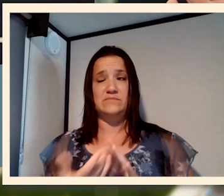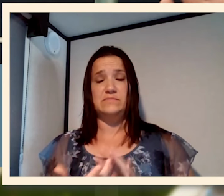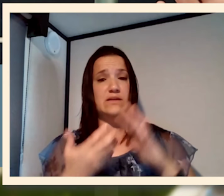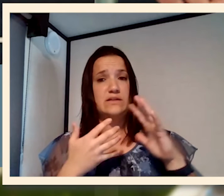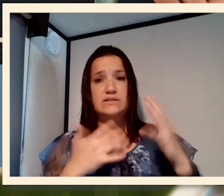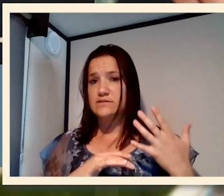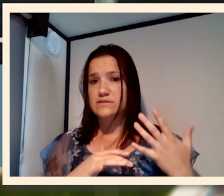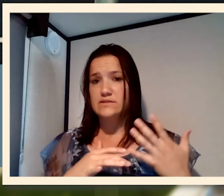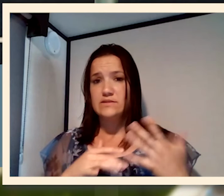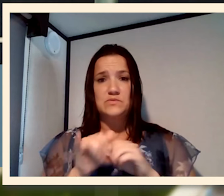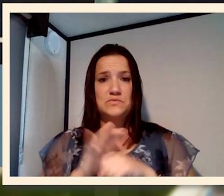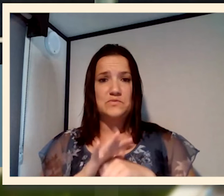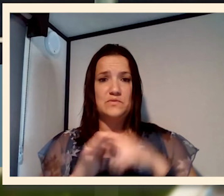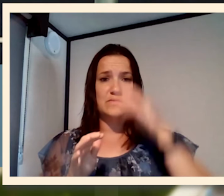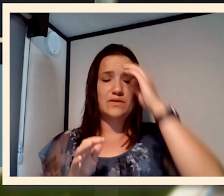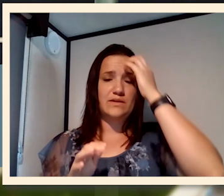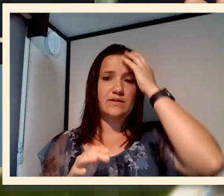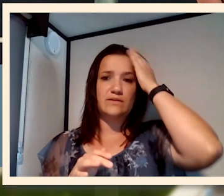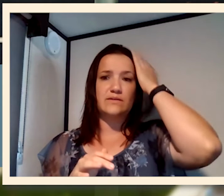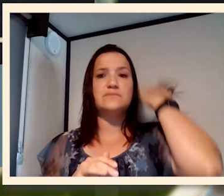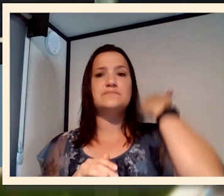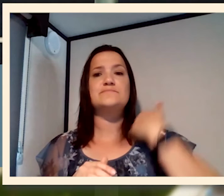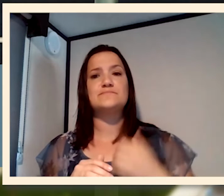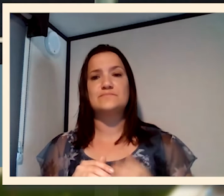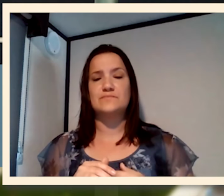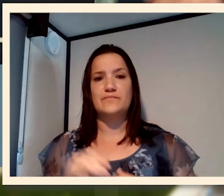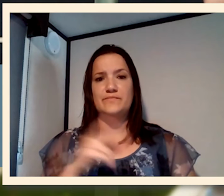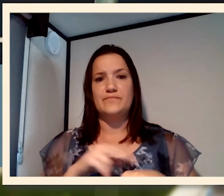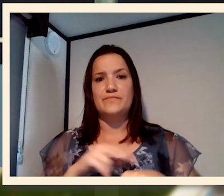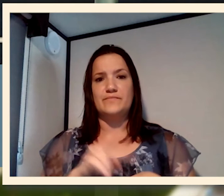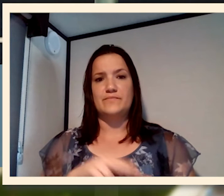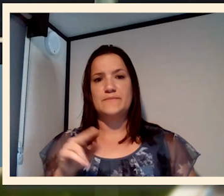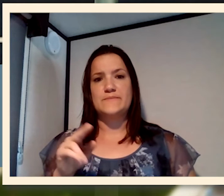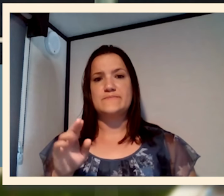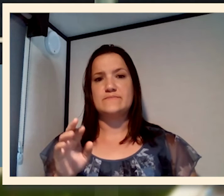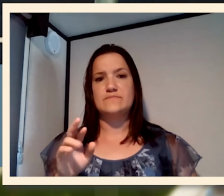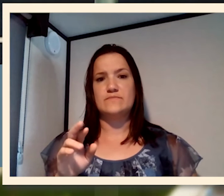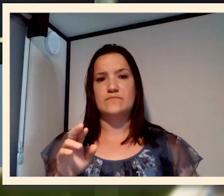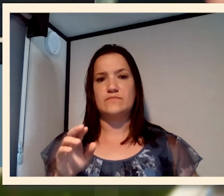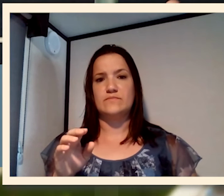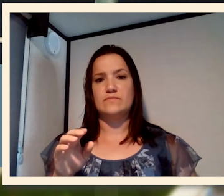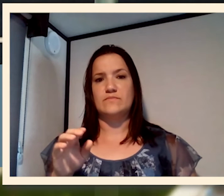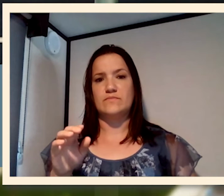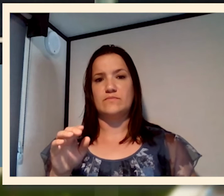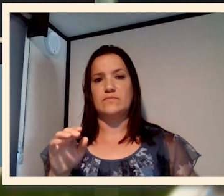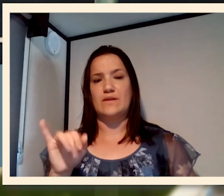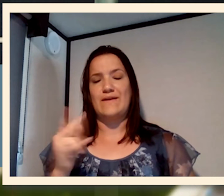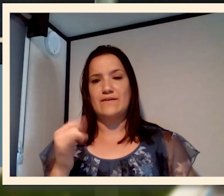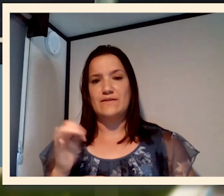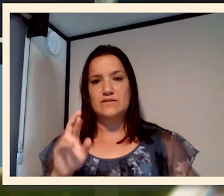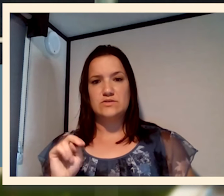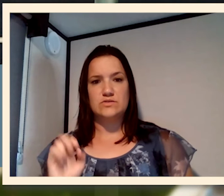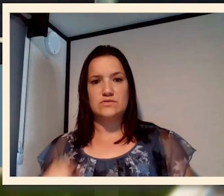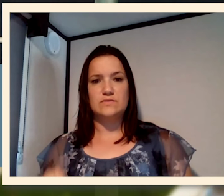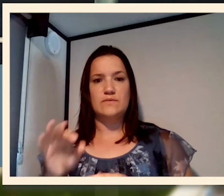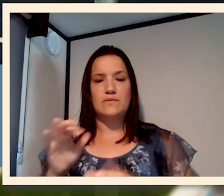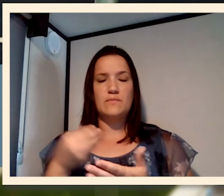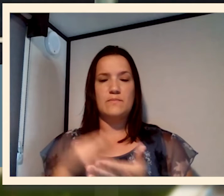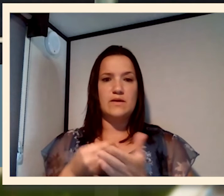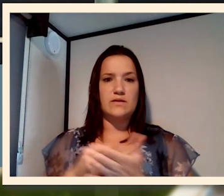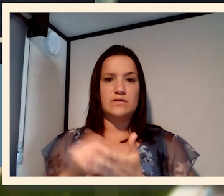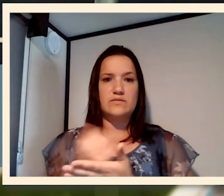unfortunately, the financial harm that it has caused. Kaufman Hall, who's a nationally recognized